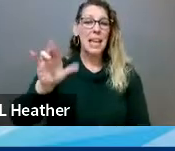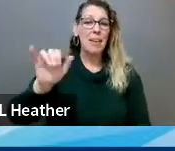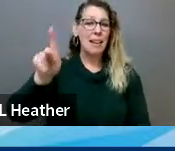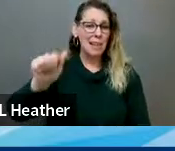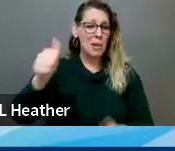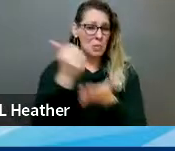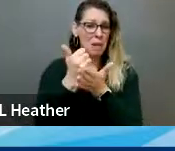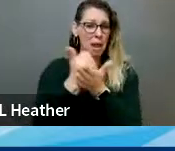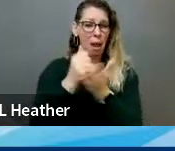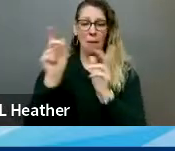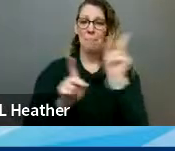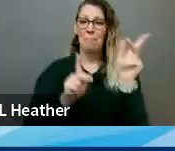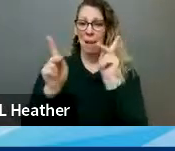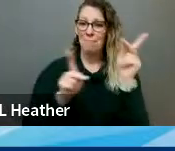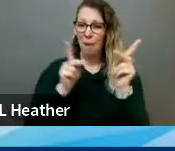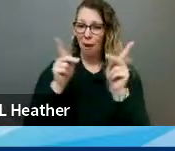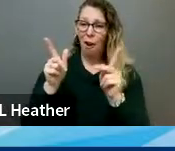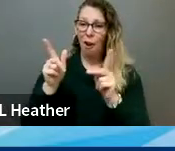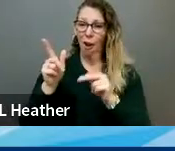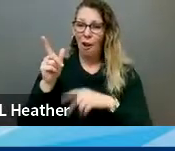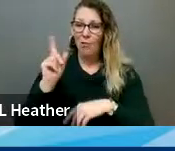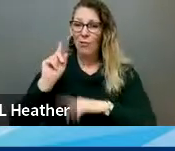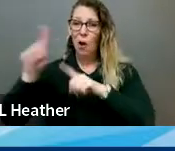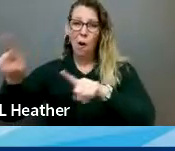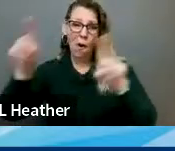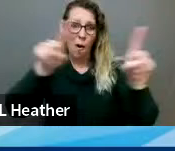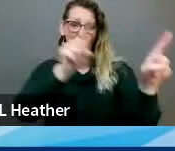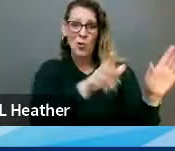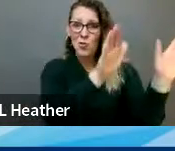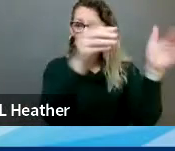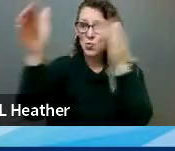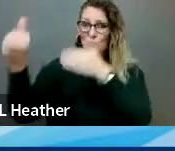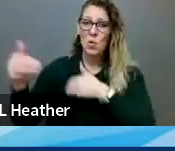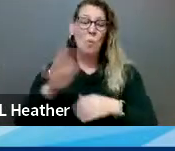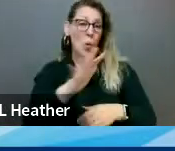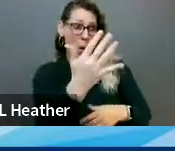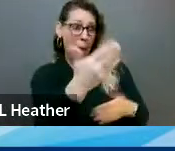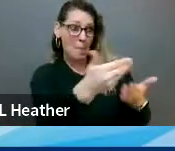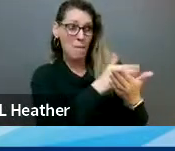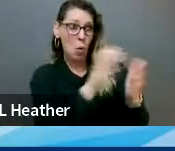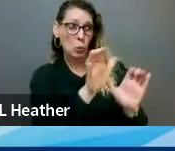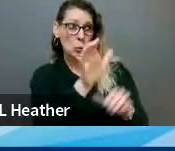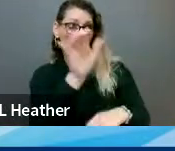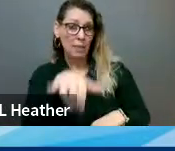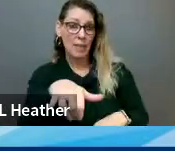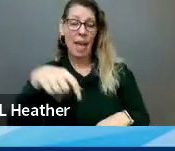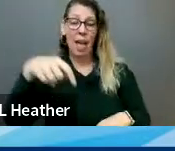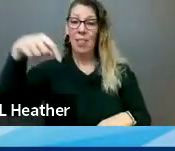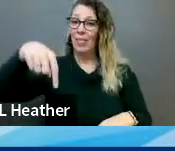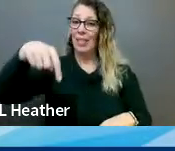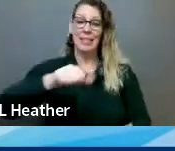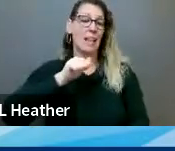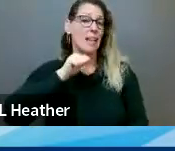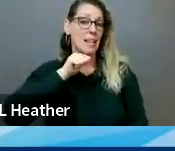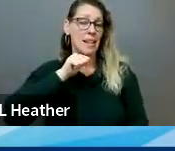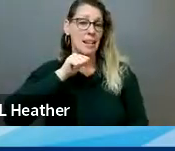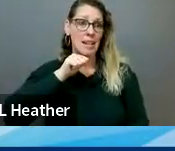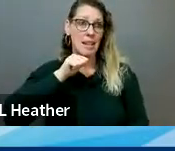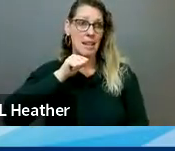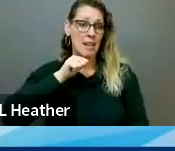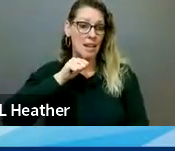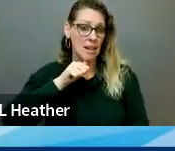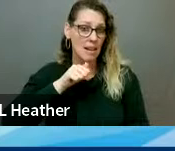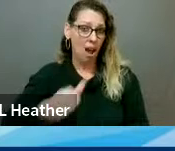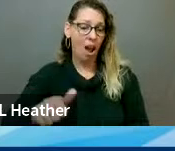with getting any of the other rooms we've got? Shannon, before we do that, this is not going to be